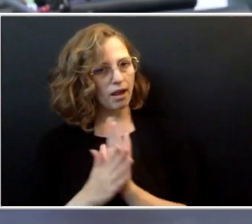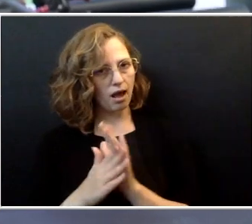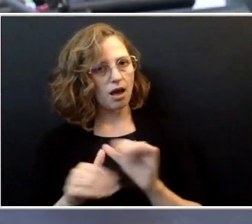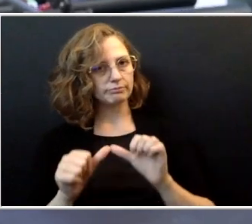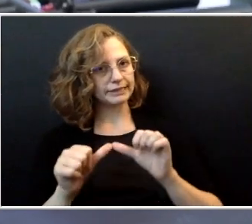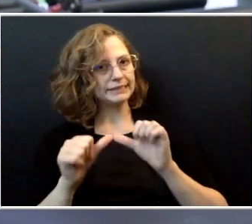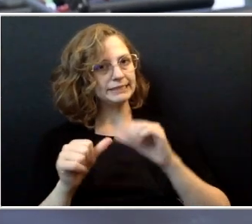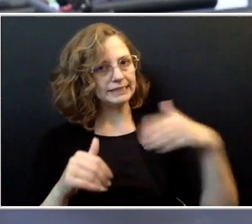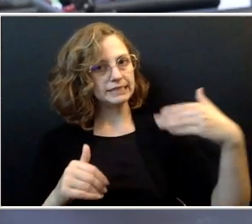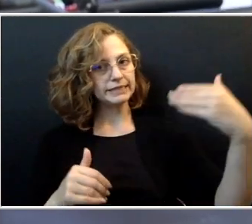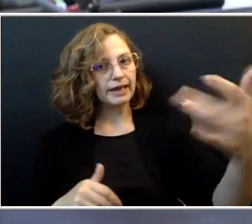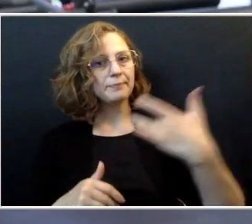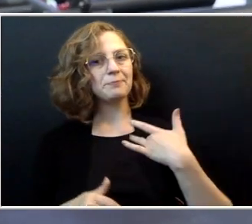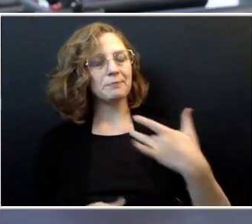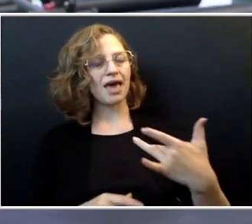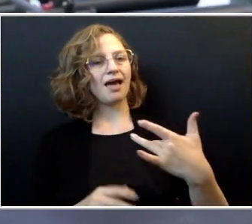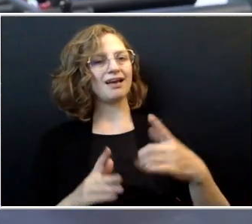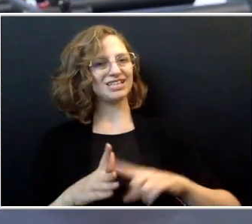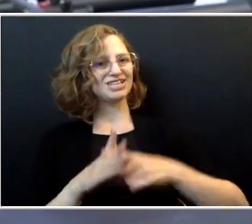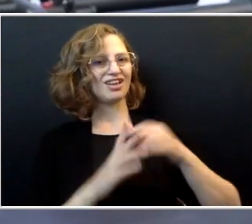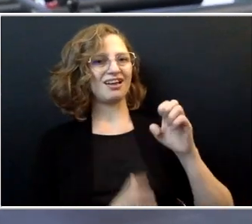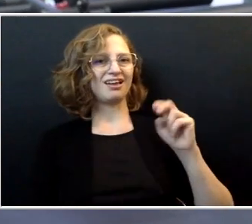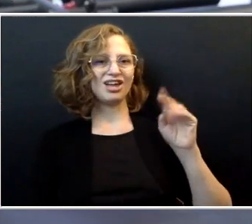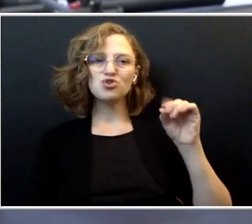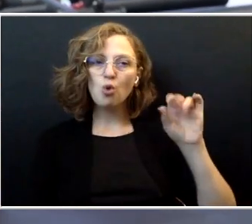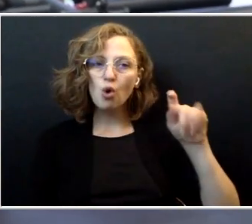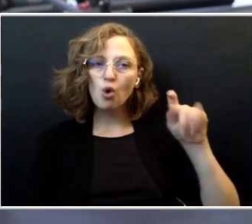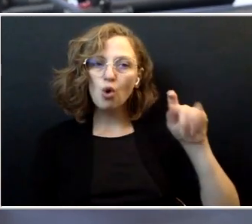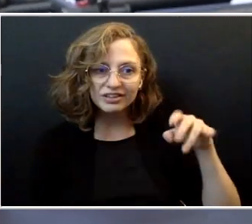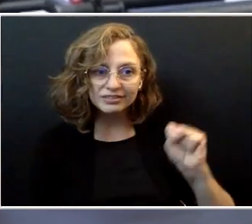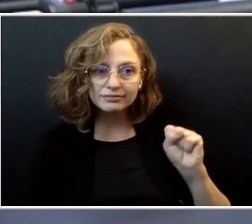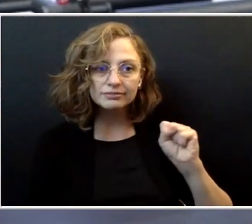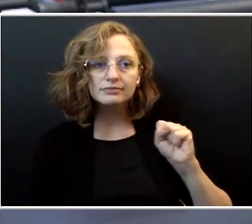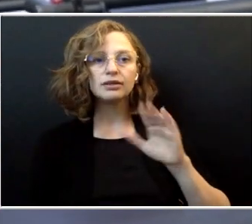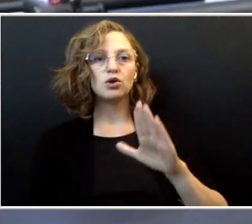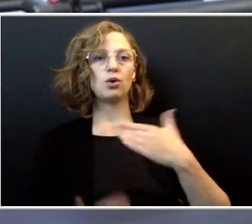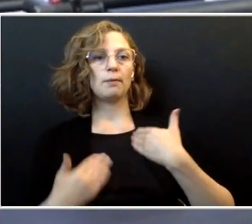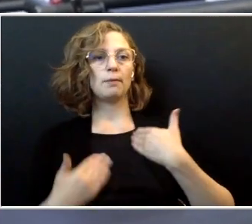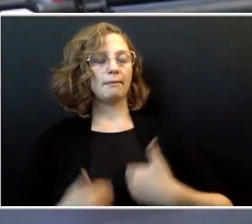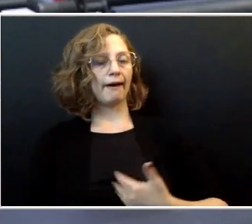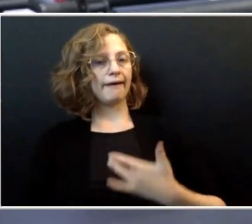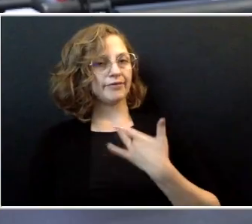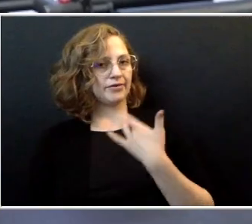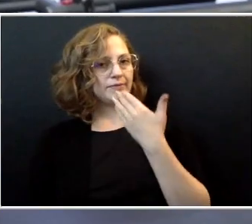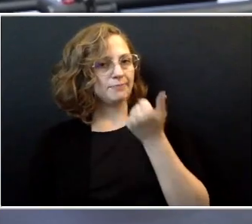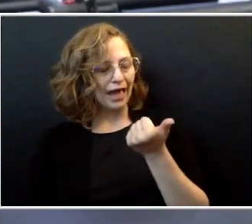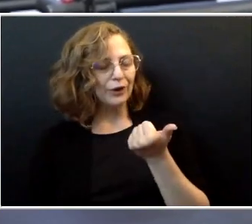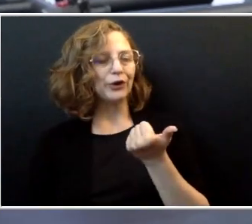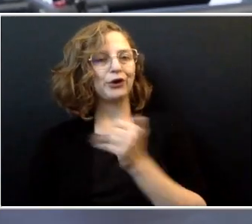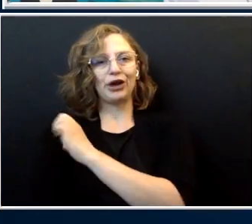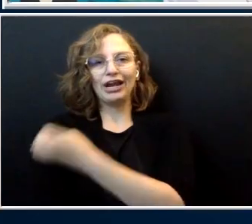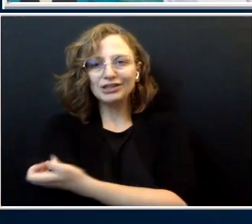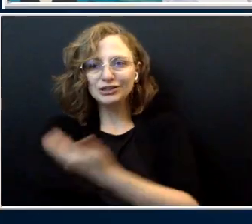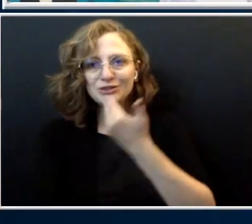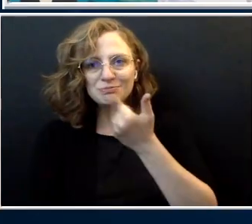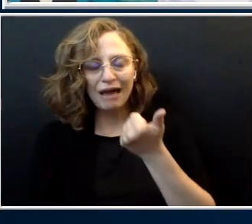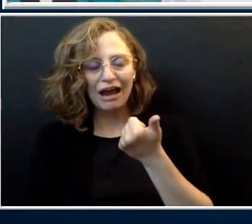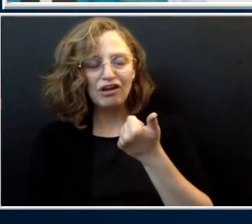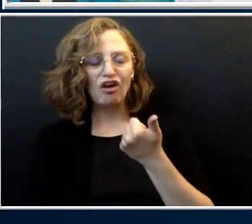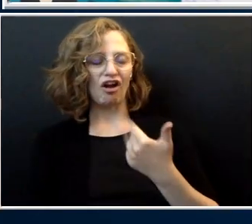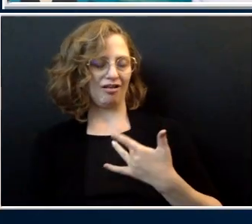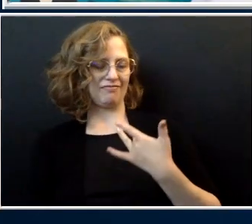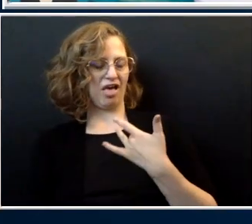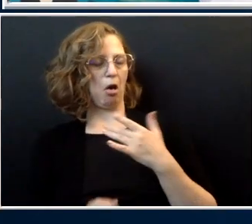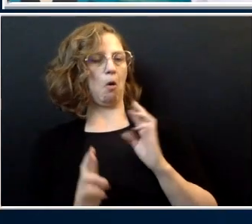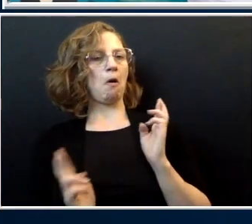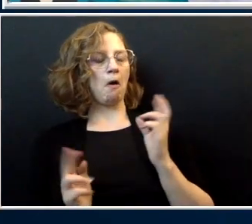in, your body starts feeling better, your energy starts feeling better, and then that starts to motivate you to continue to do it. Yeah, I think that's really true. And, you know, we've